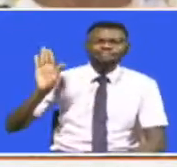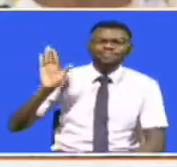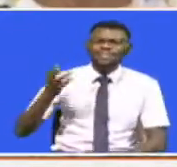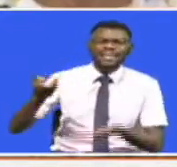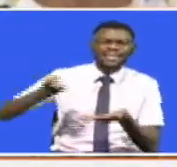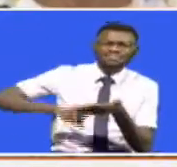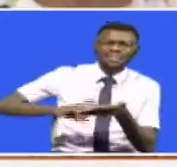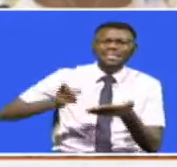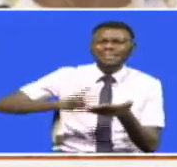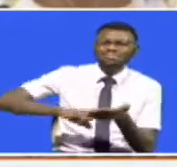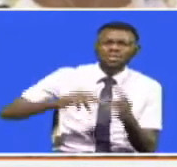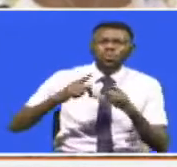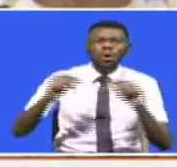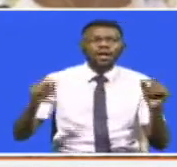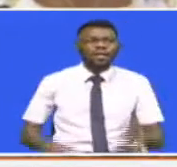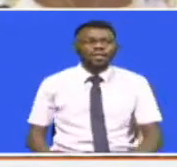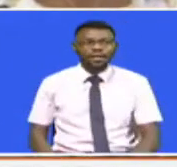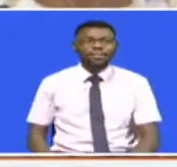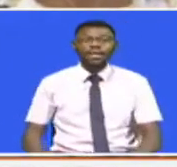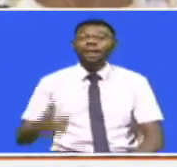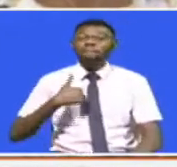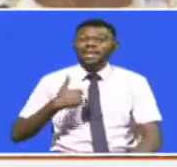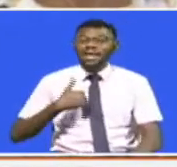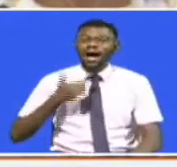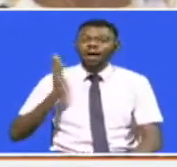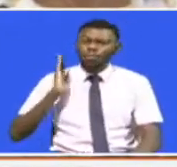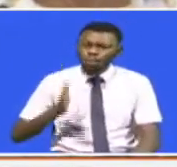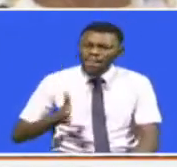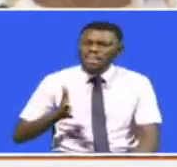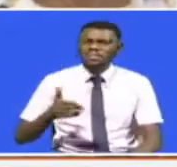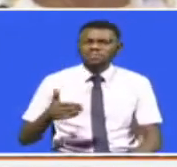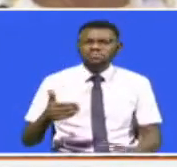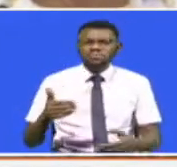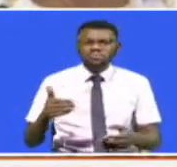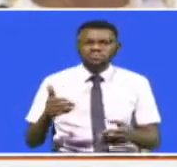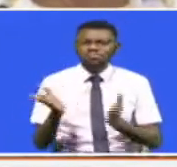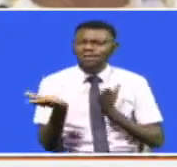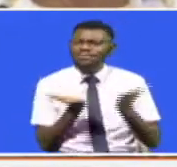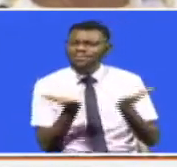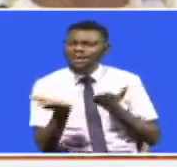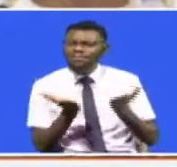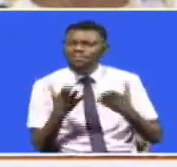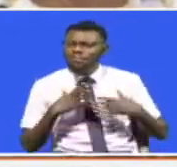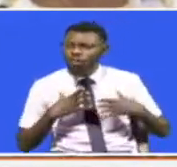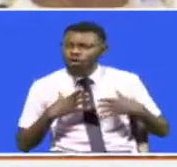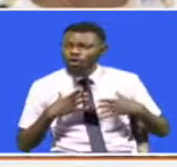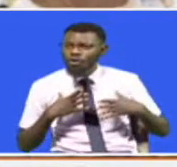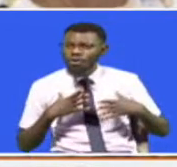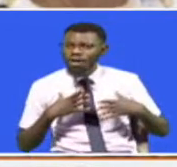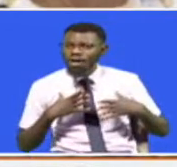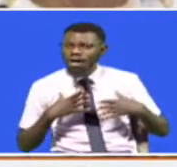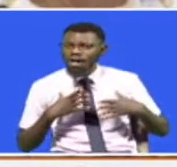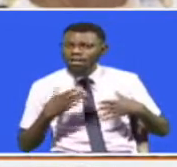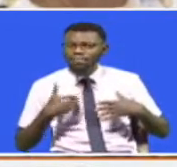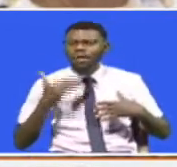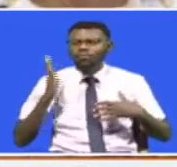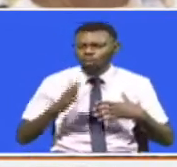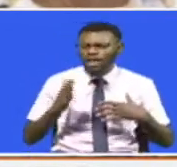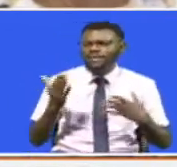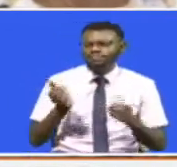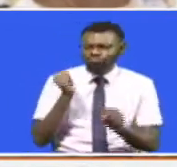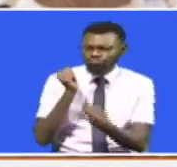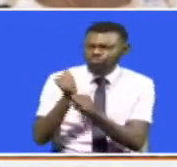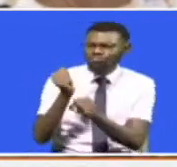oath. I will diligently serve the people, discharge my